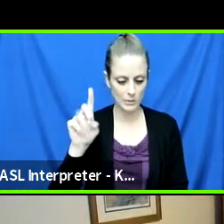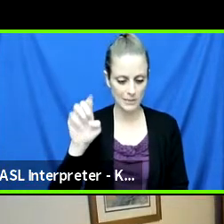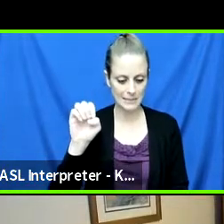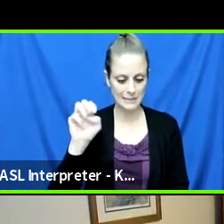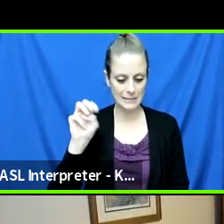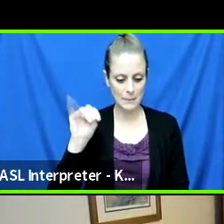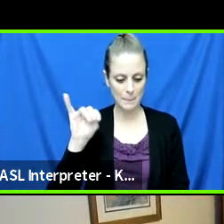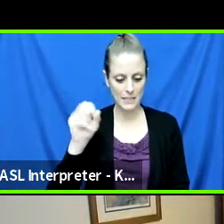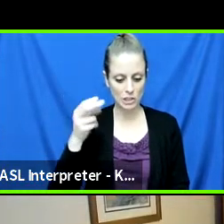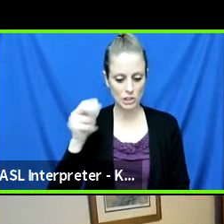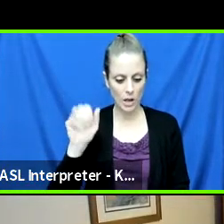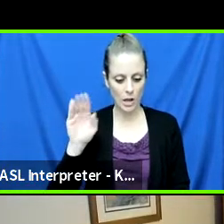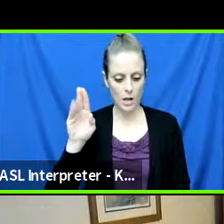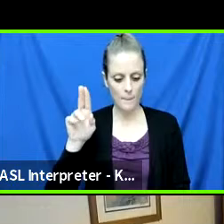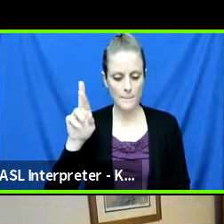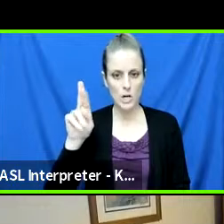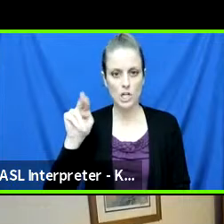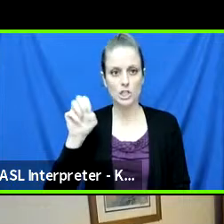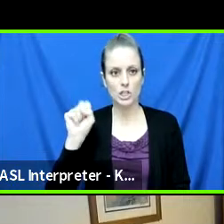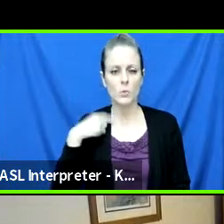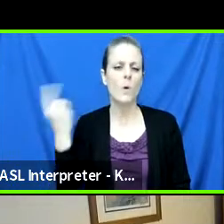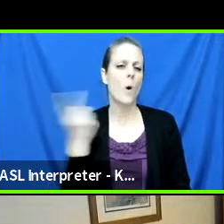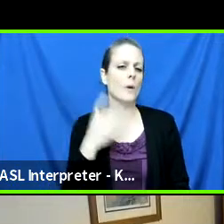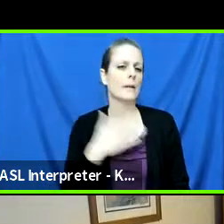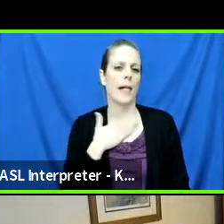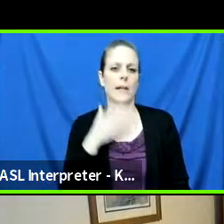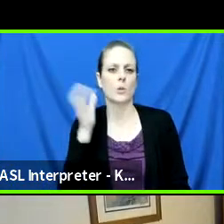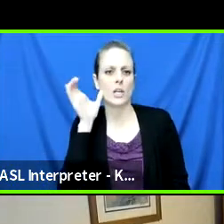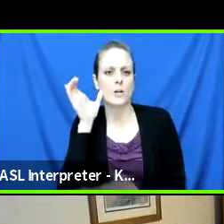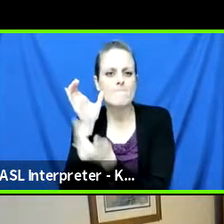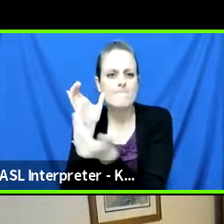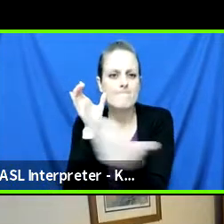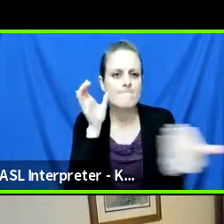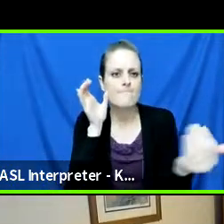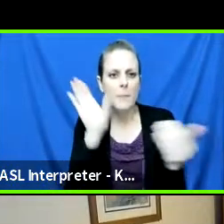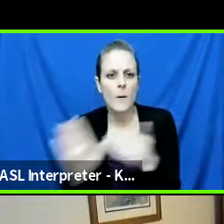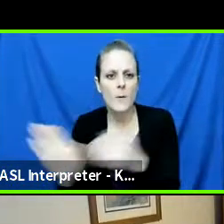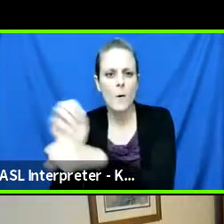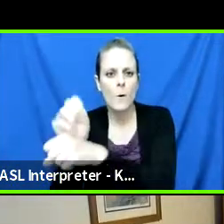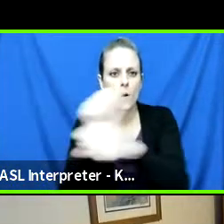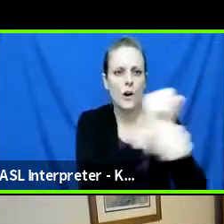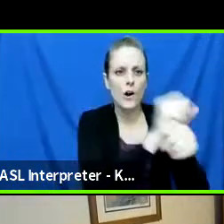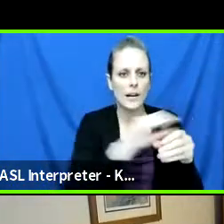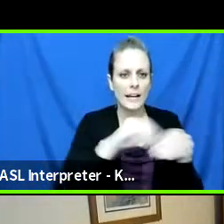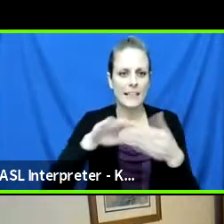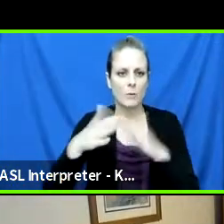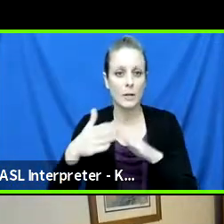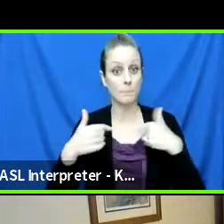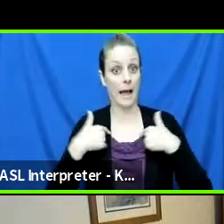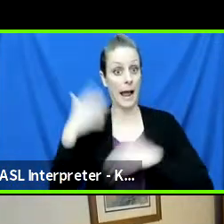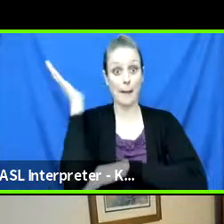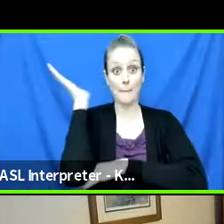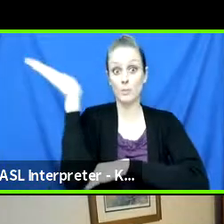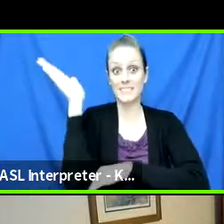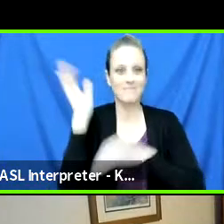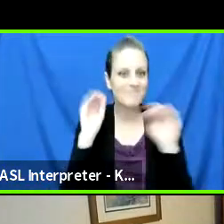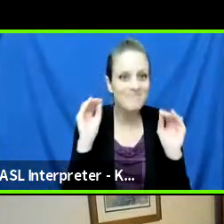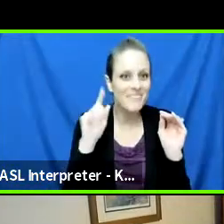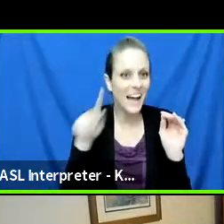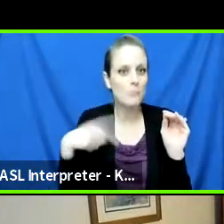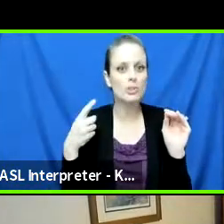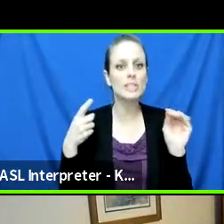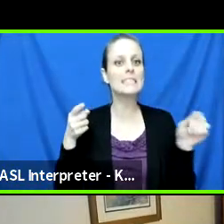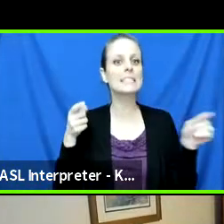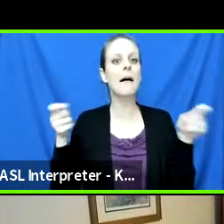always glad to hear about all the work that's going on in the community. Actually, I'm not presenting in this segment. I'm just